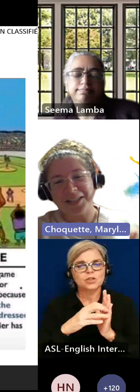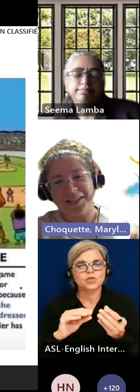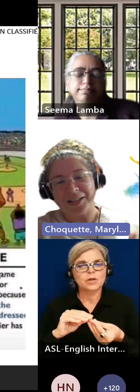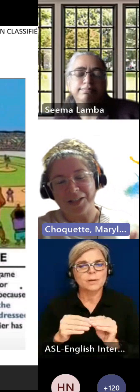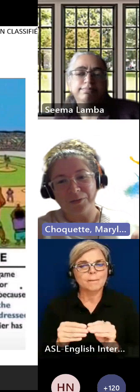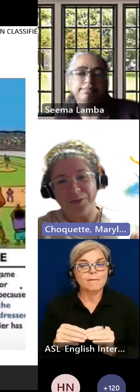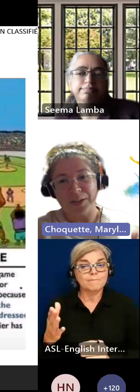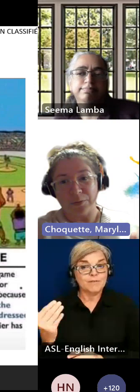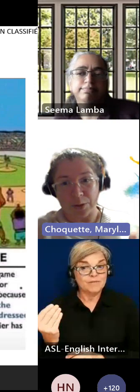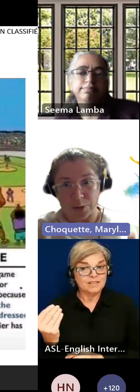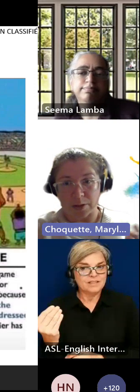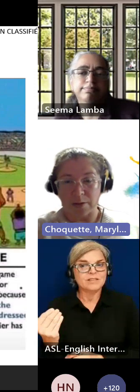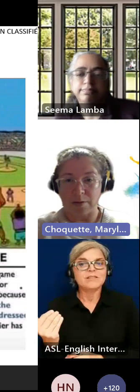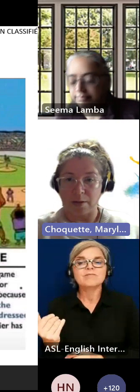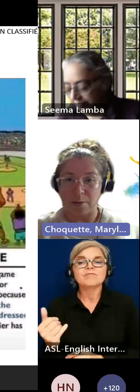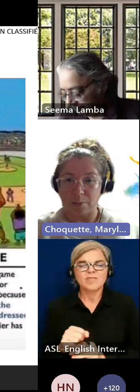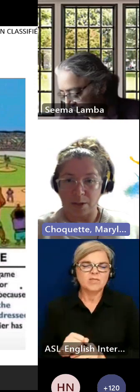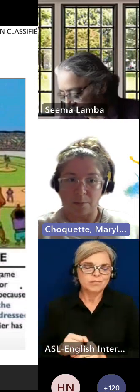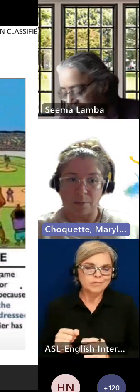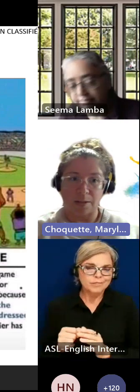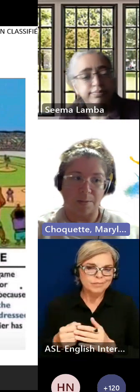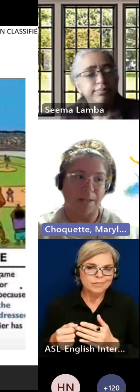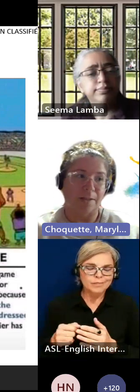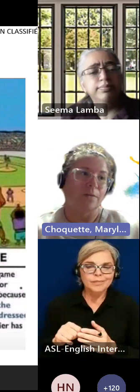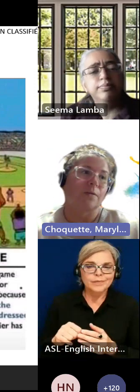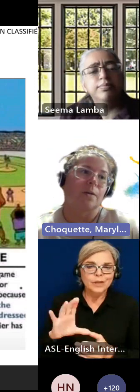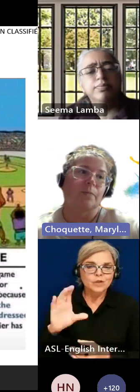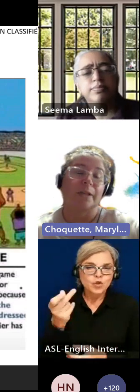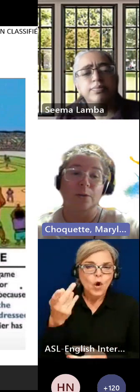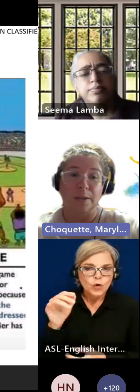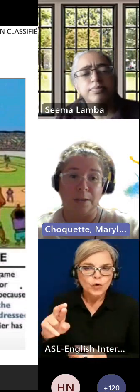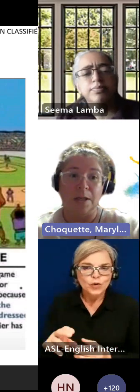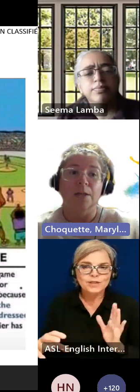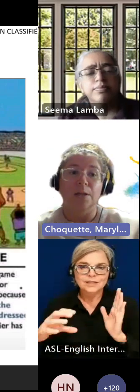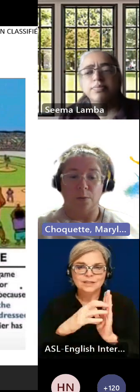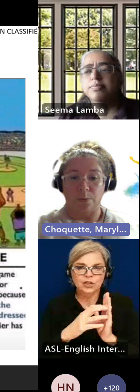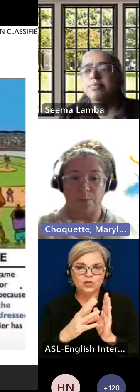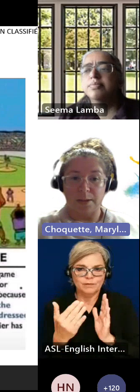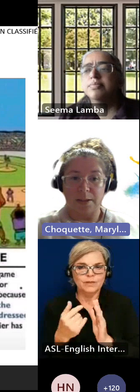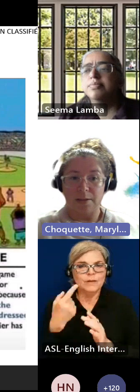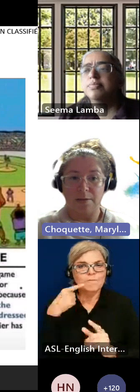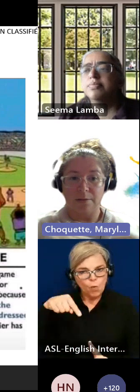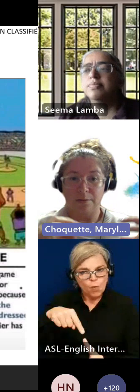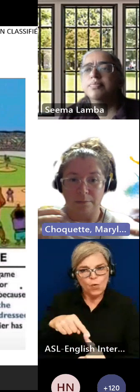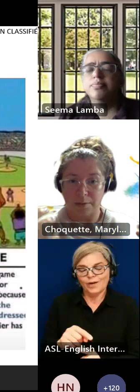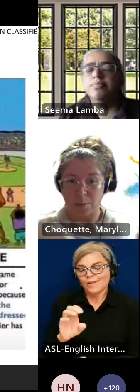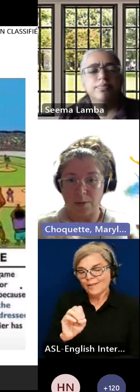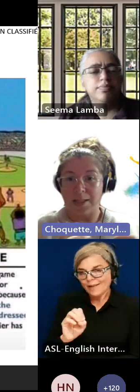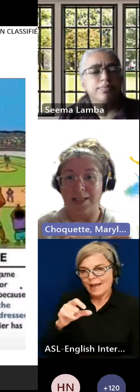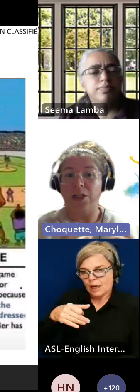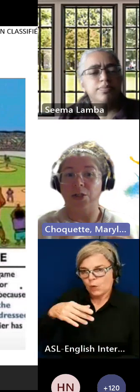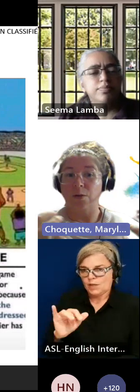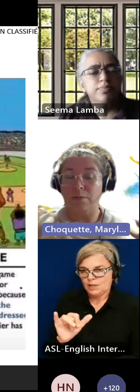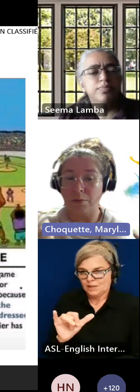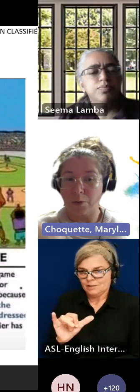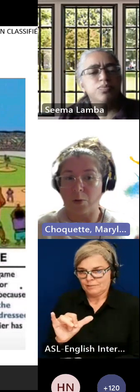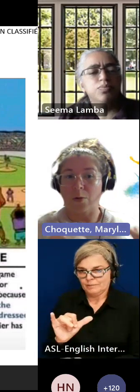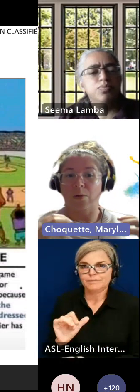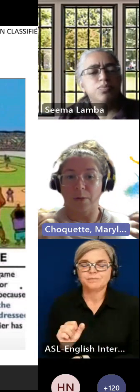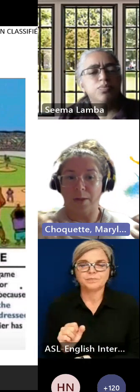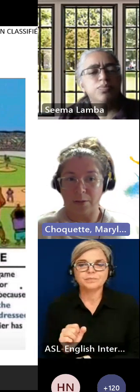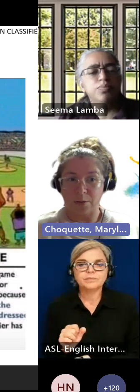So it was section 15 of the charter, which aimed at substantive equity. So really, that was the